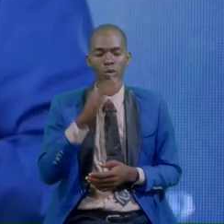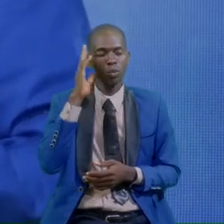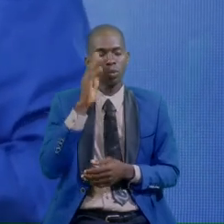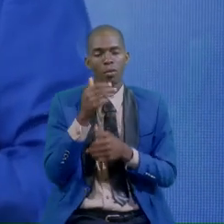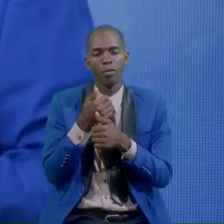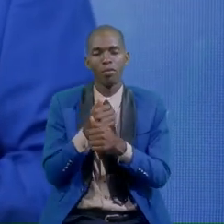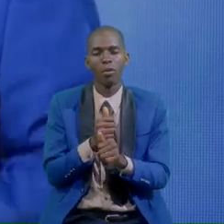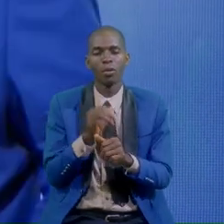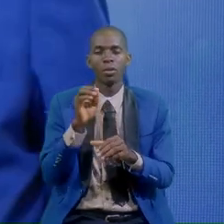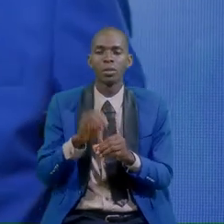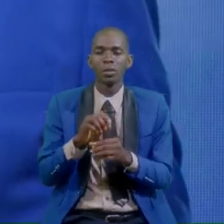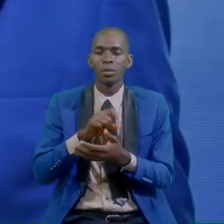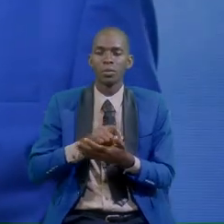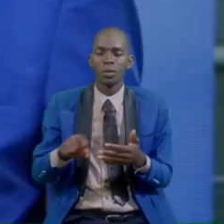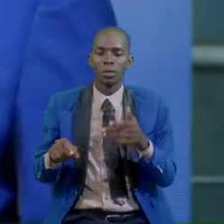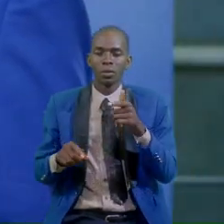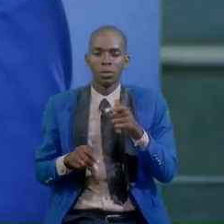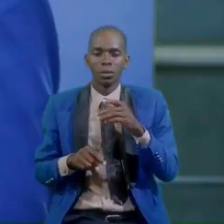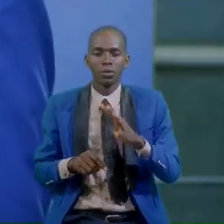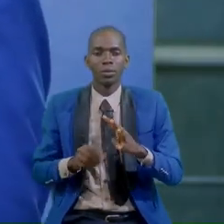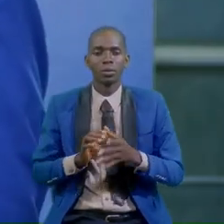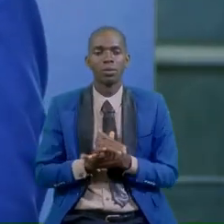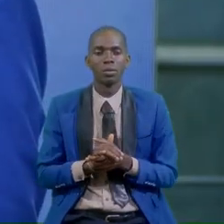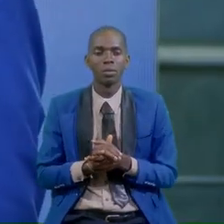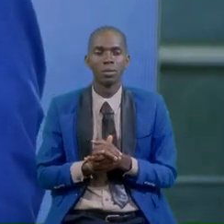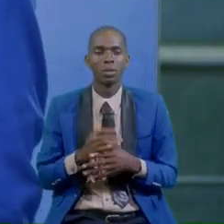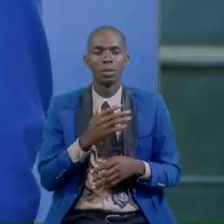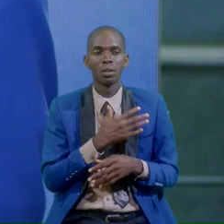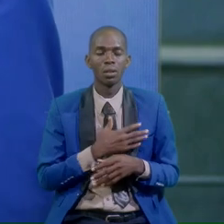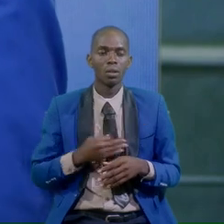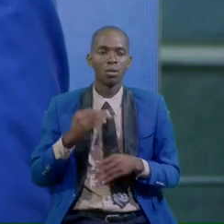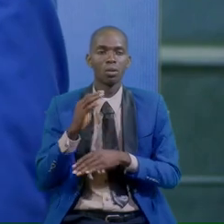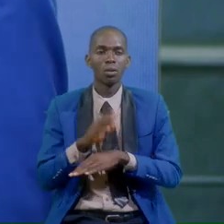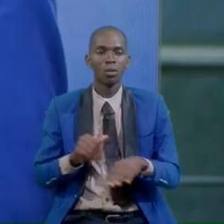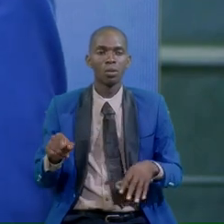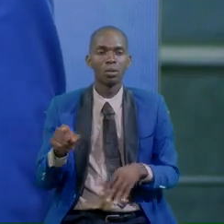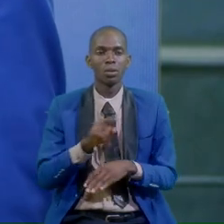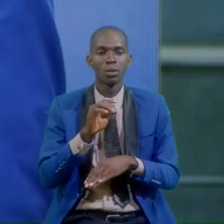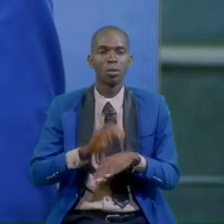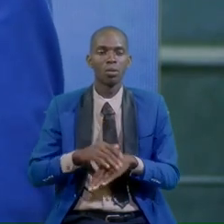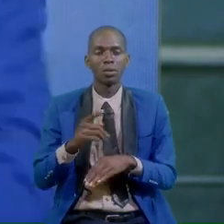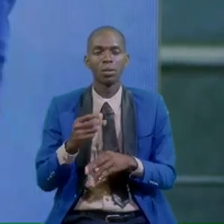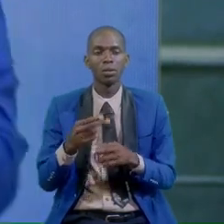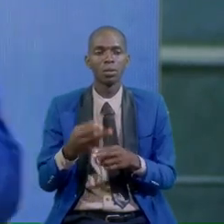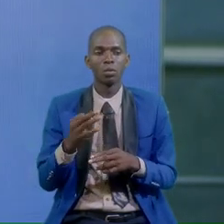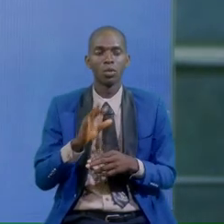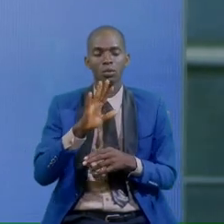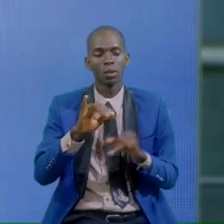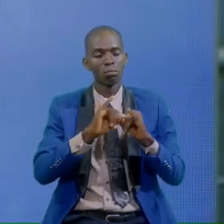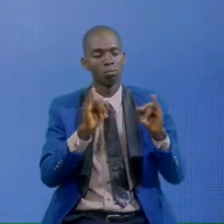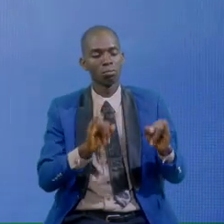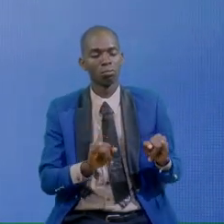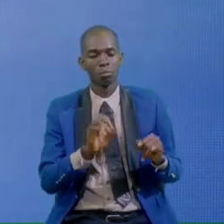verse 24, and call ye on the name of your gods, many gods, and I